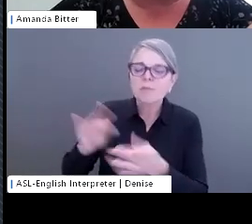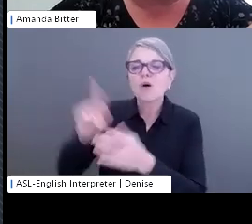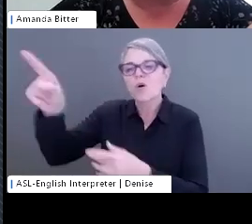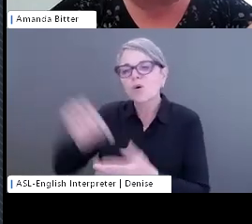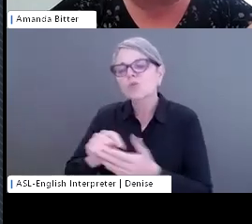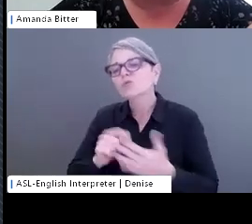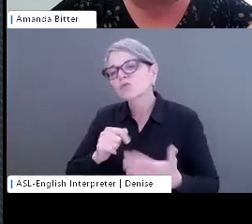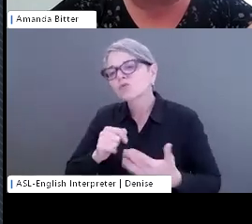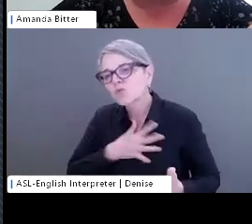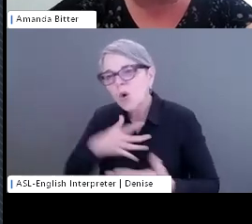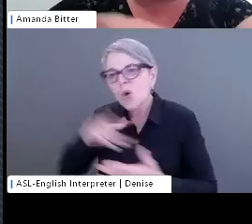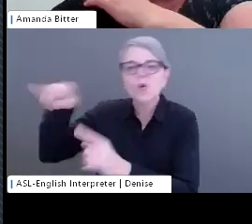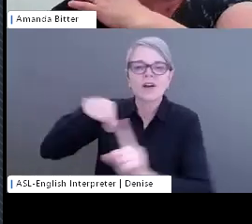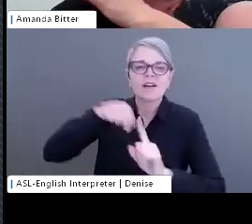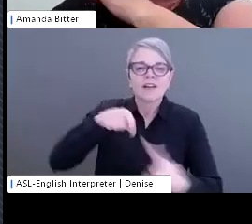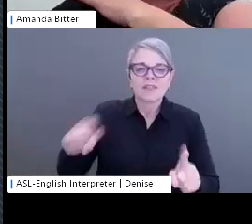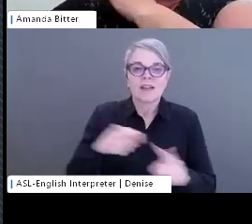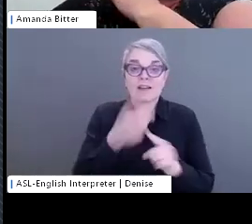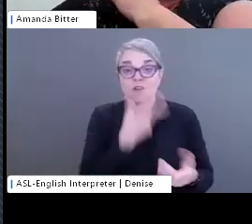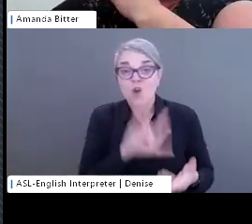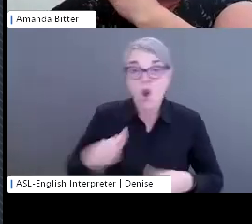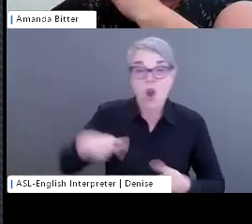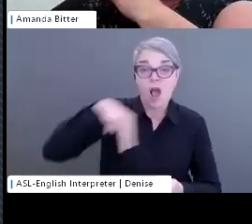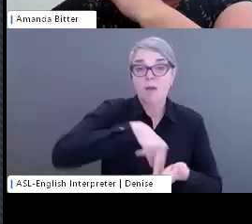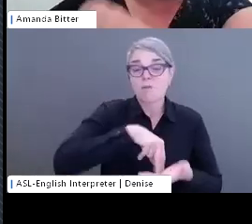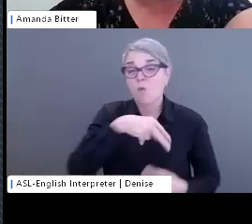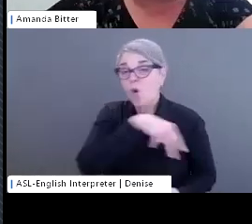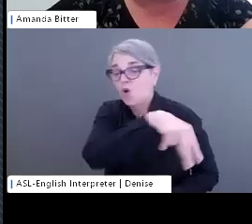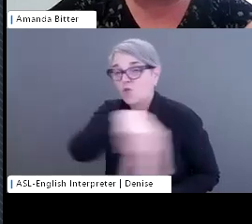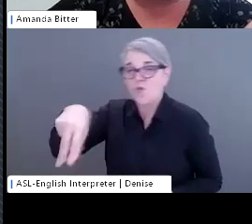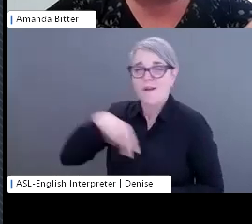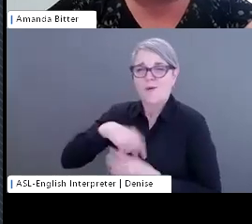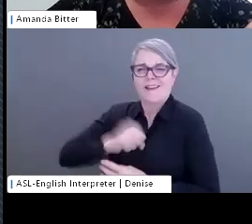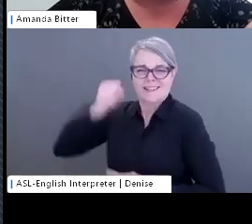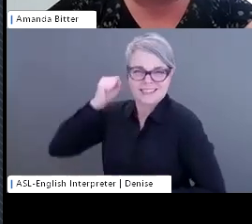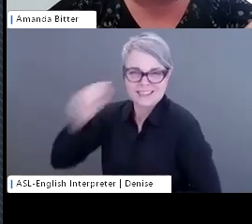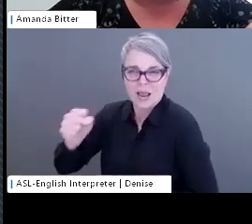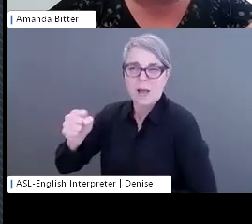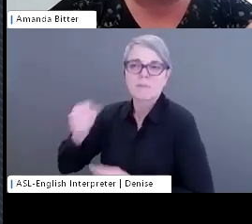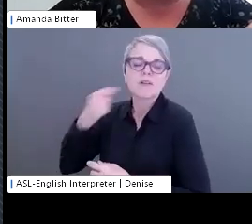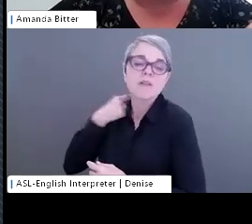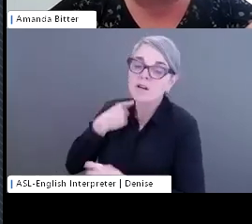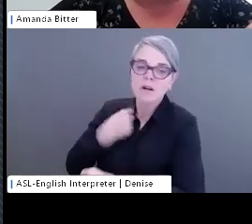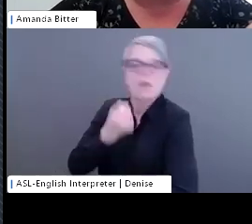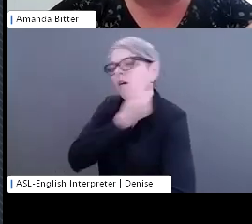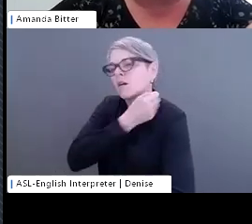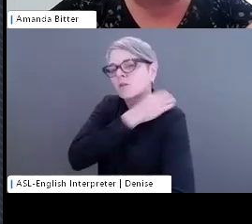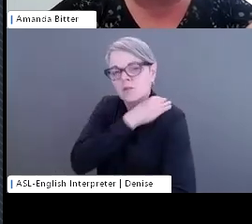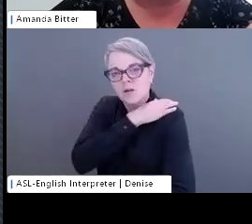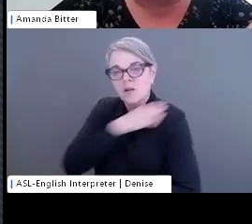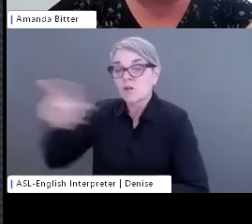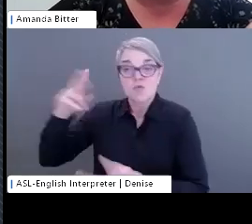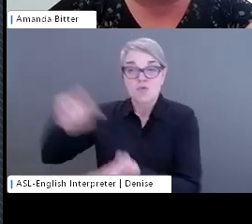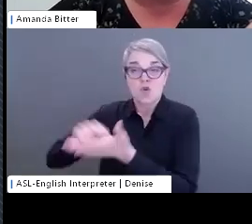she realized he was stabbing her in the neck. It was the shoulder, but like high shoulder, you'll see. The nurses heard and rushed in and took the knife away from